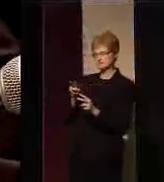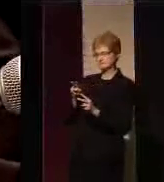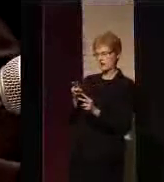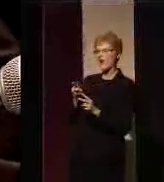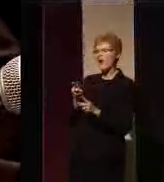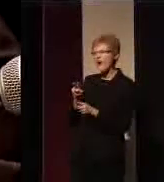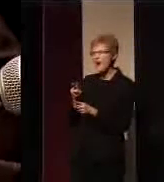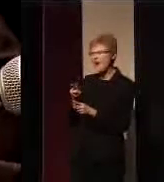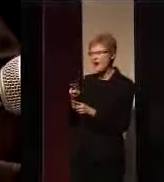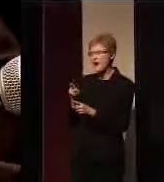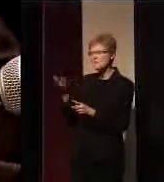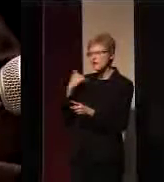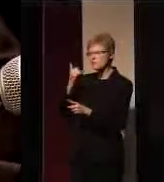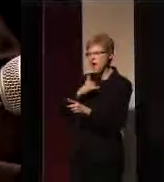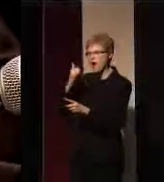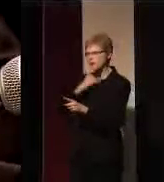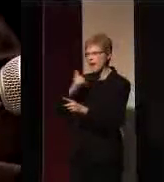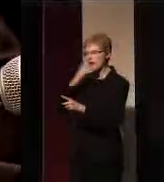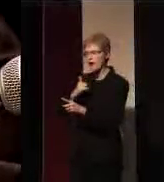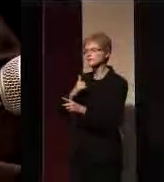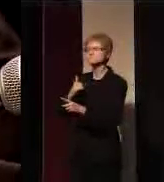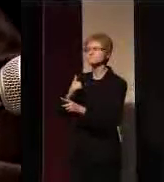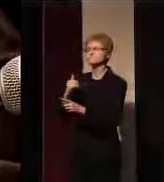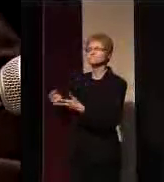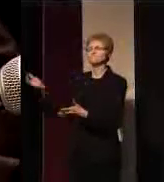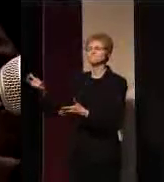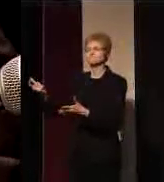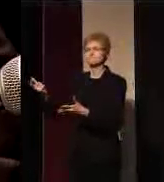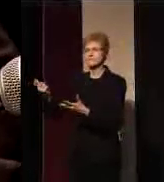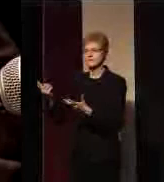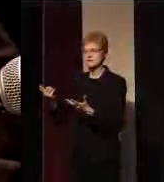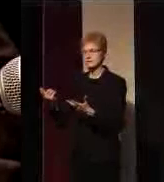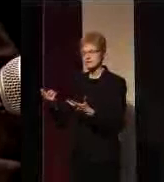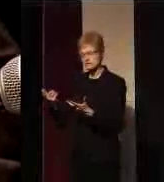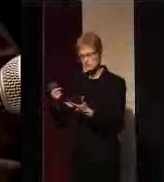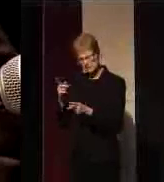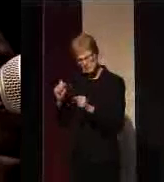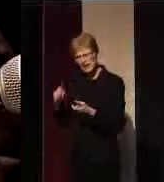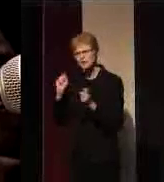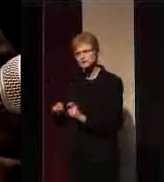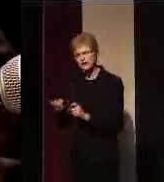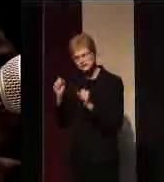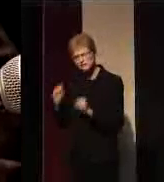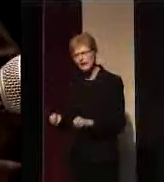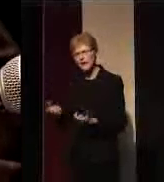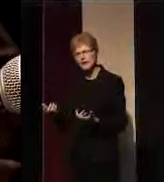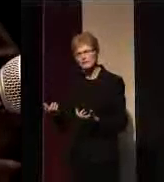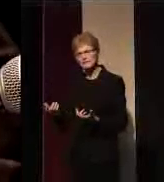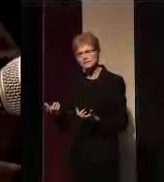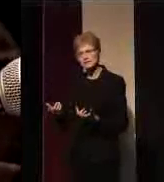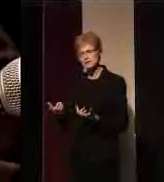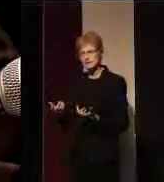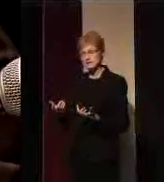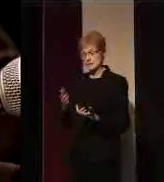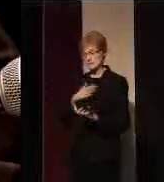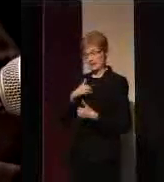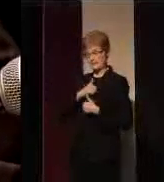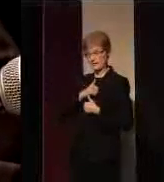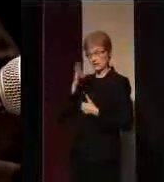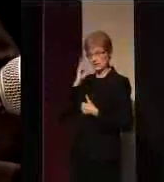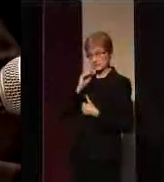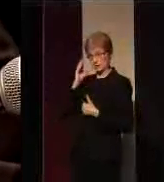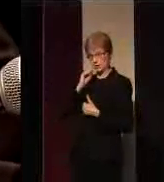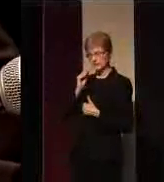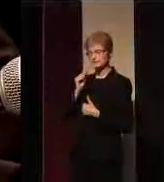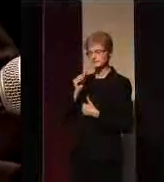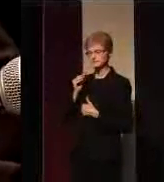beginning. That's one of the as though somehow you can't be reformed. And I take my military experience, I remember